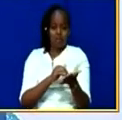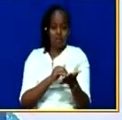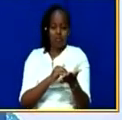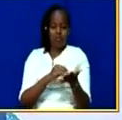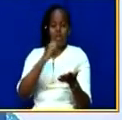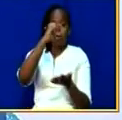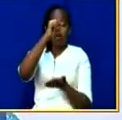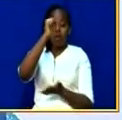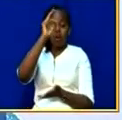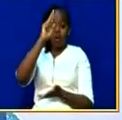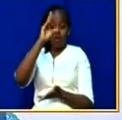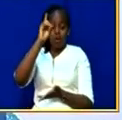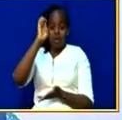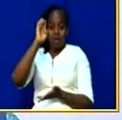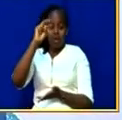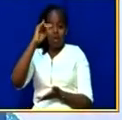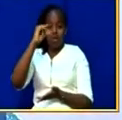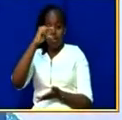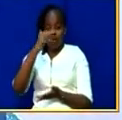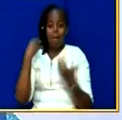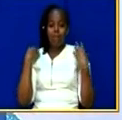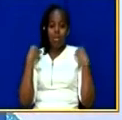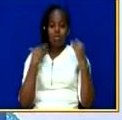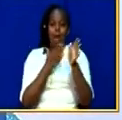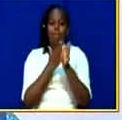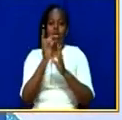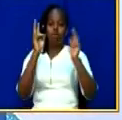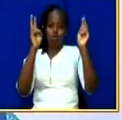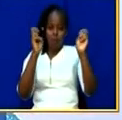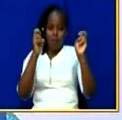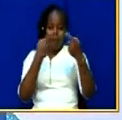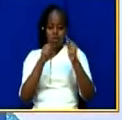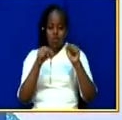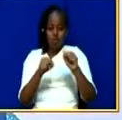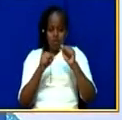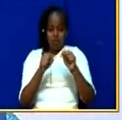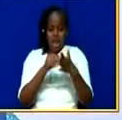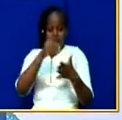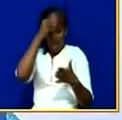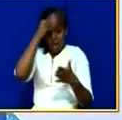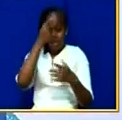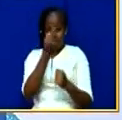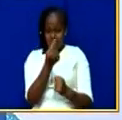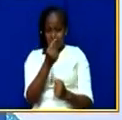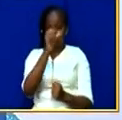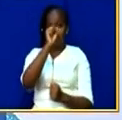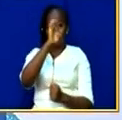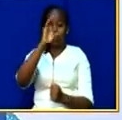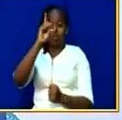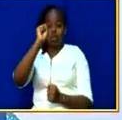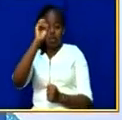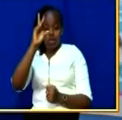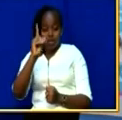And under gardening practices, today we are going to look at tiny seeded crops. I had no